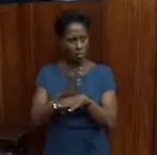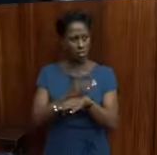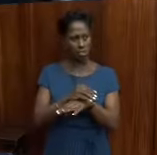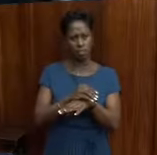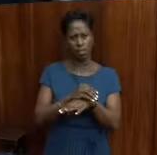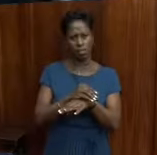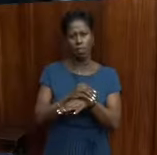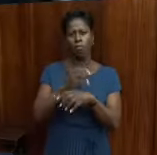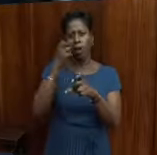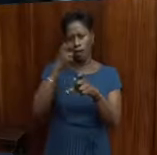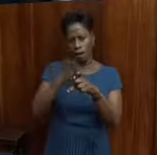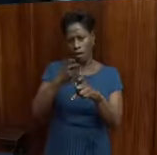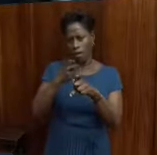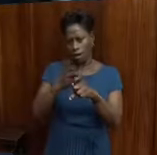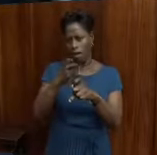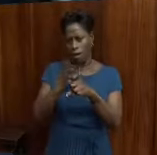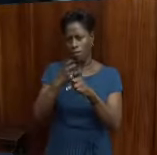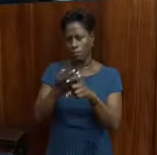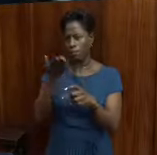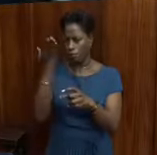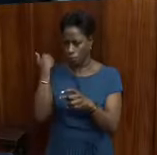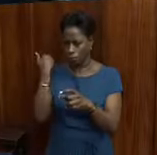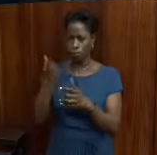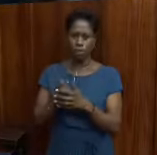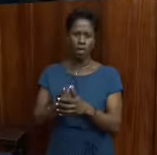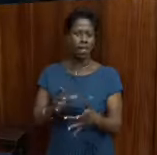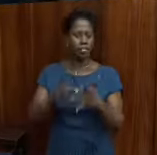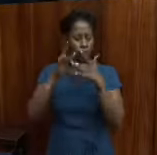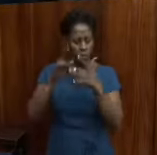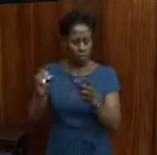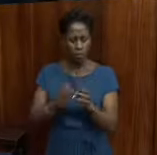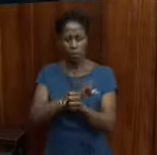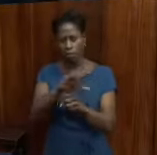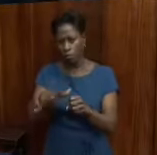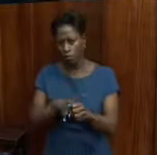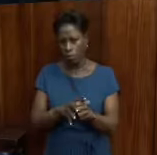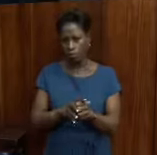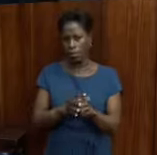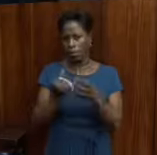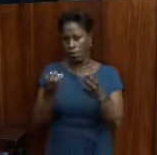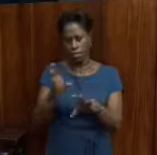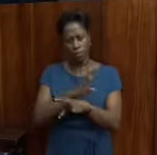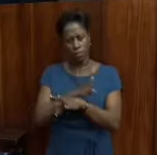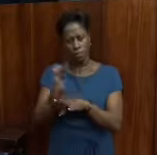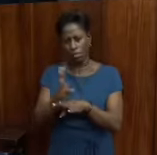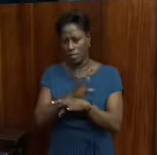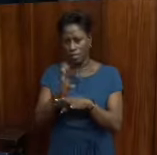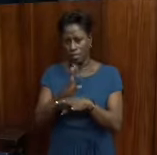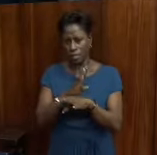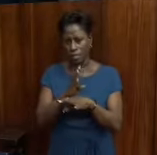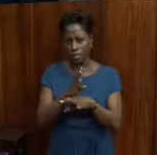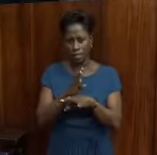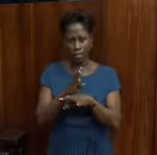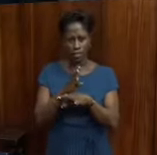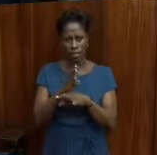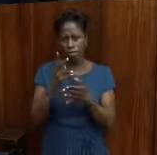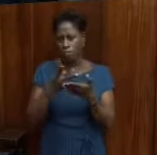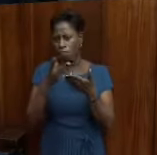worsened since the onset of COVID-19 pandemic and has exposed these businesses to a higher risk of